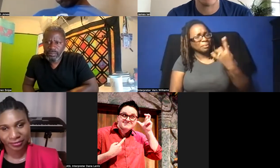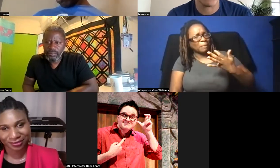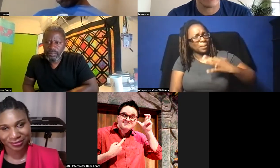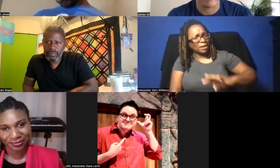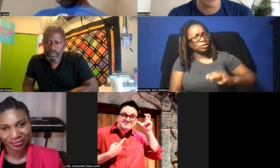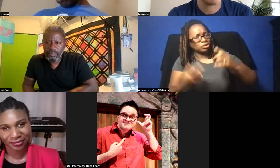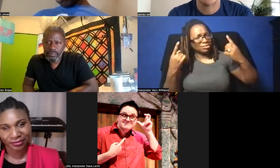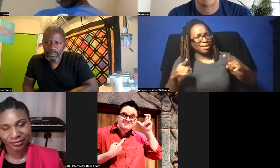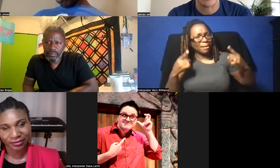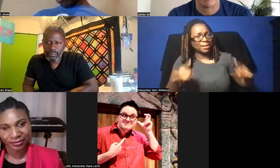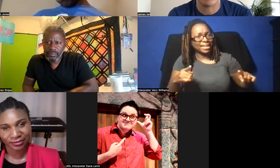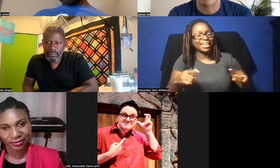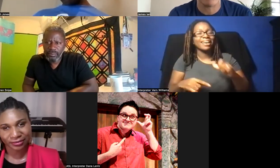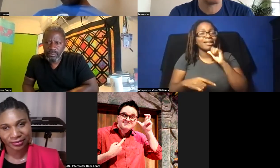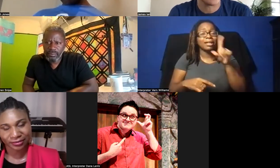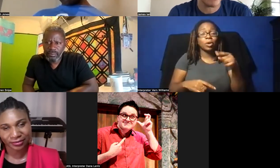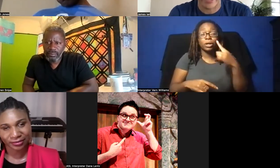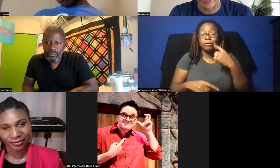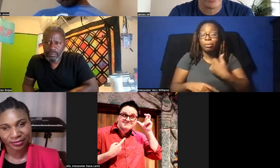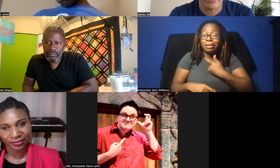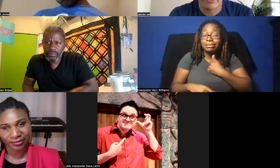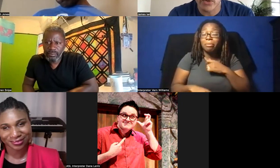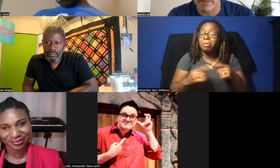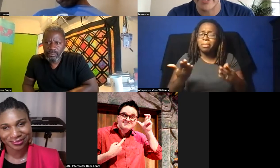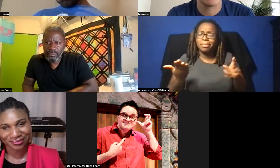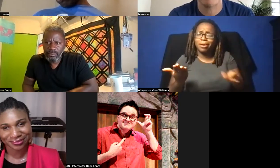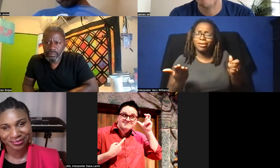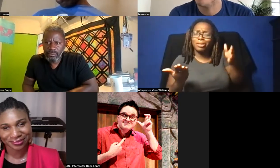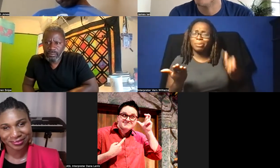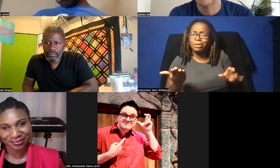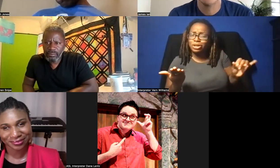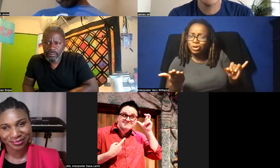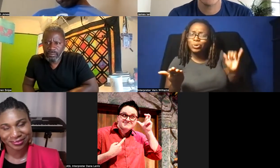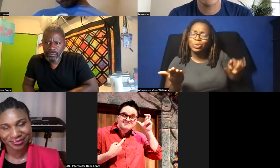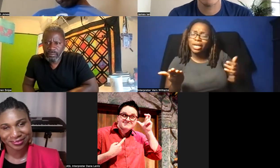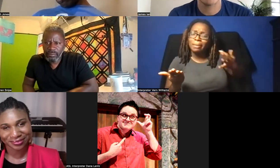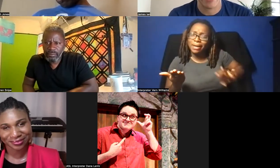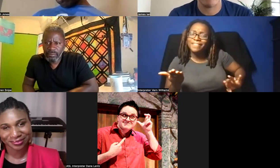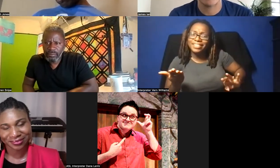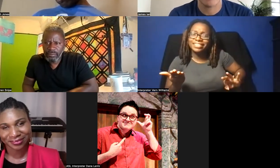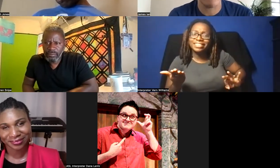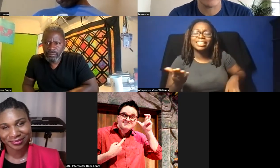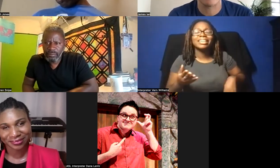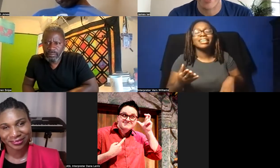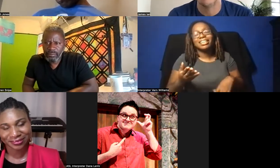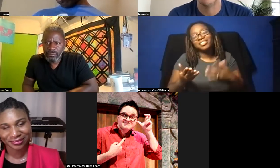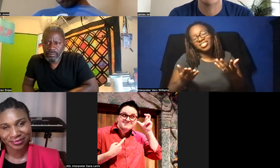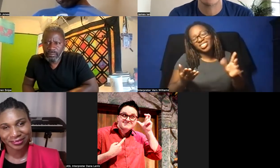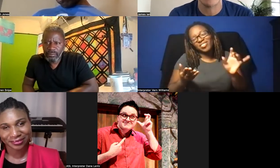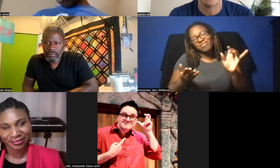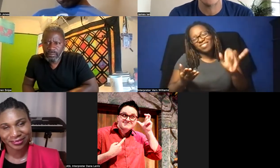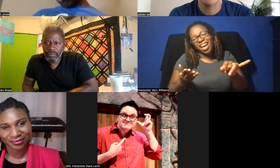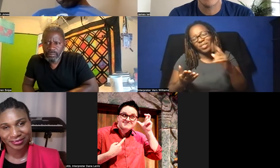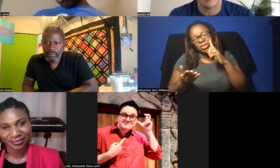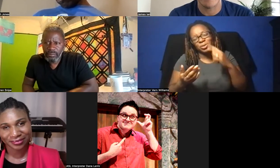happening for not even just myself, but if there might be somebody else who could potentially benefit from it. So that was how it was